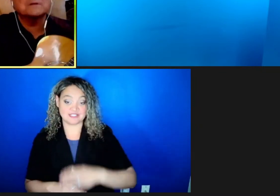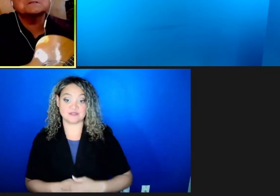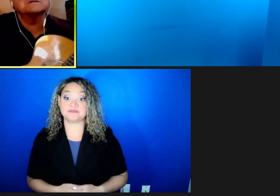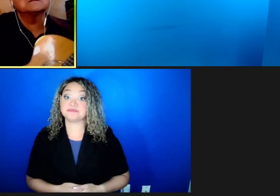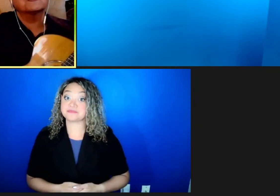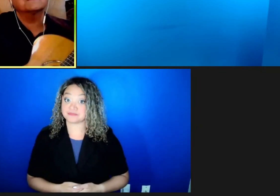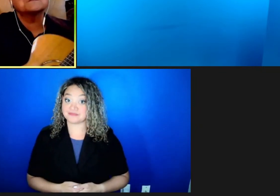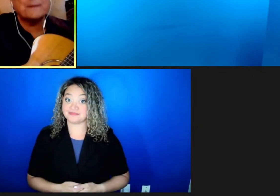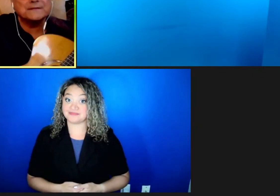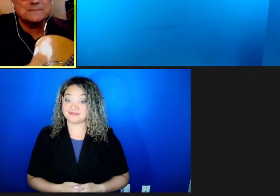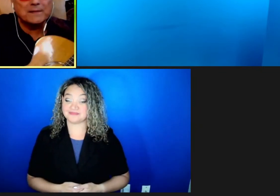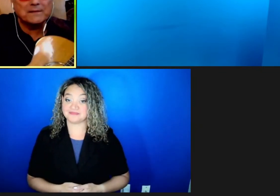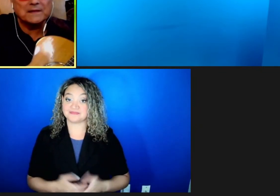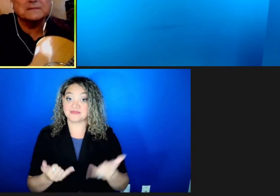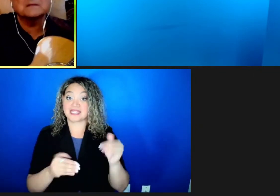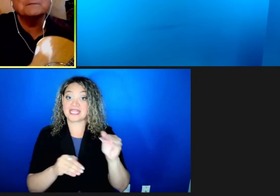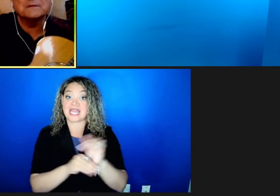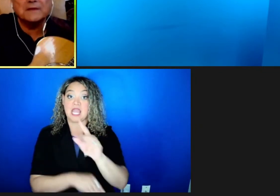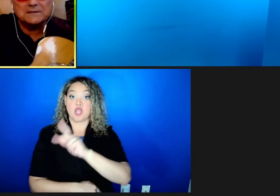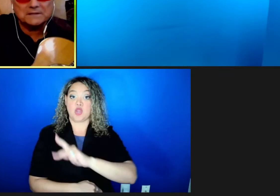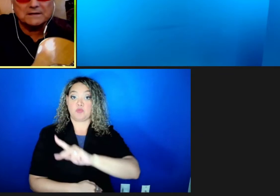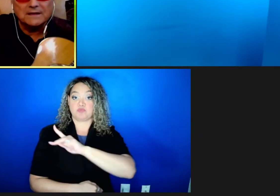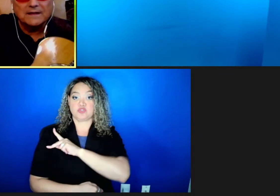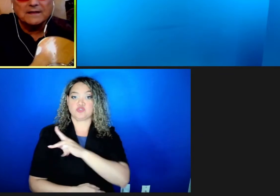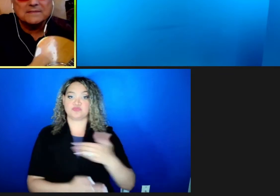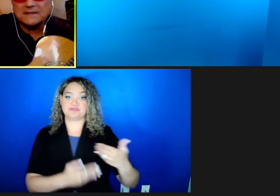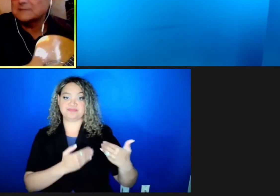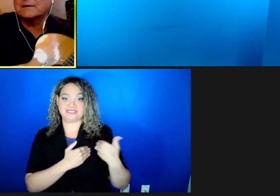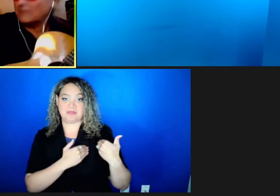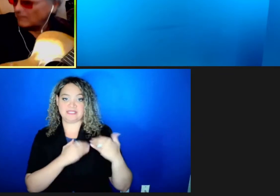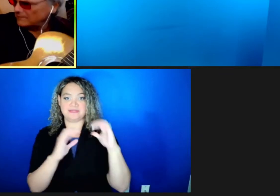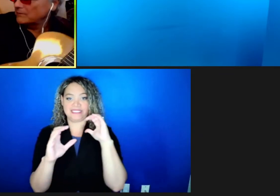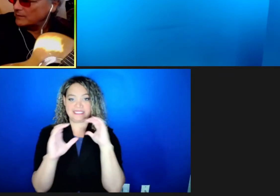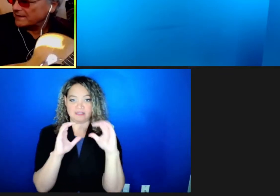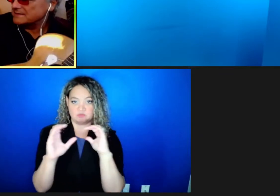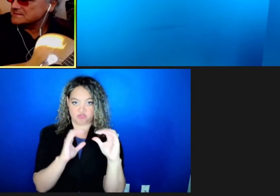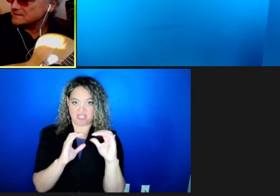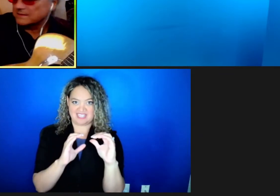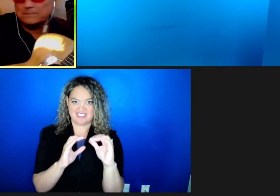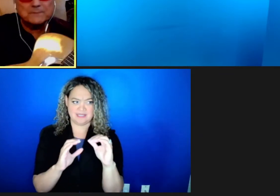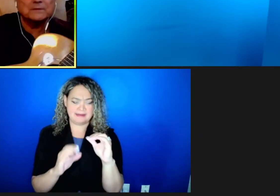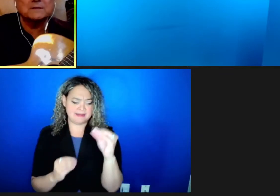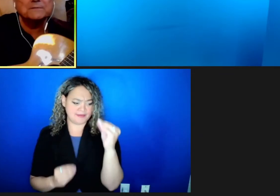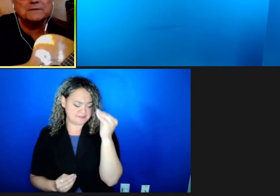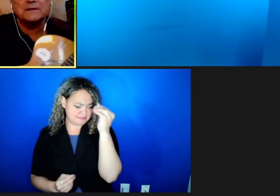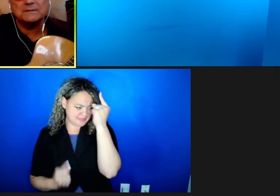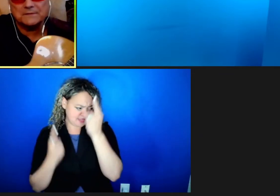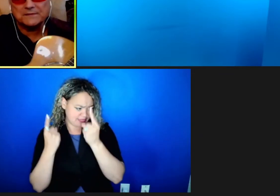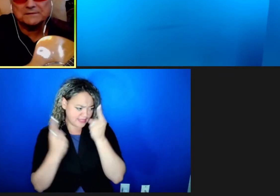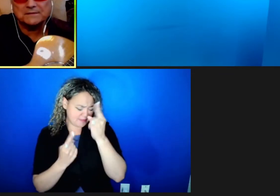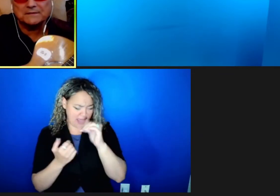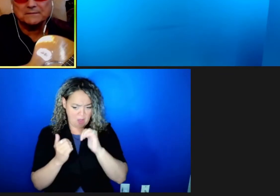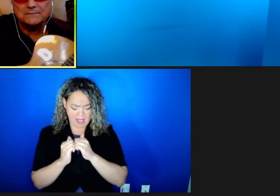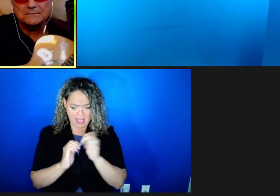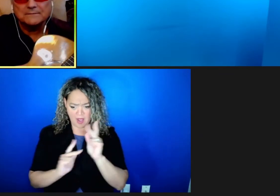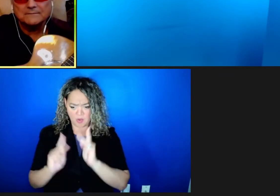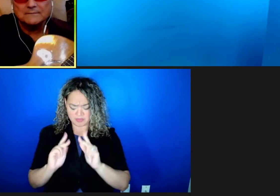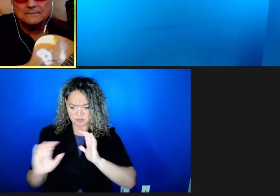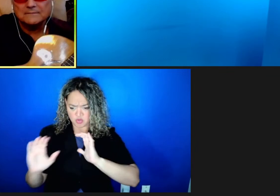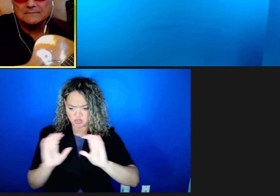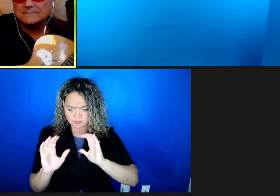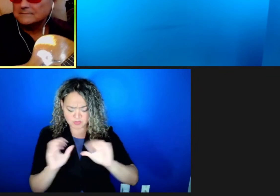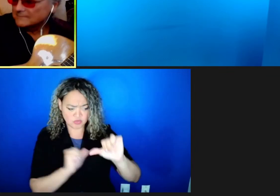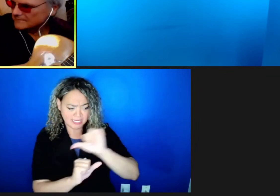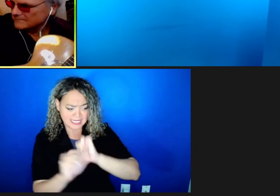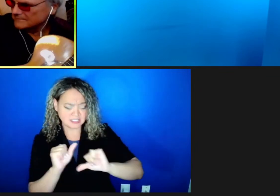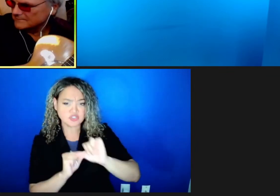about personal responsibility and communication. Think about all the ways that people communicate with each other. Oh, yeah.